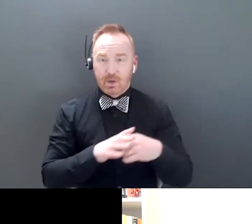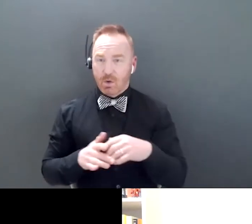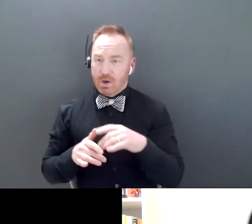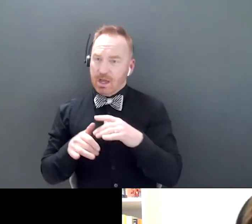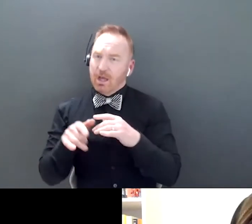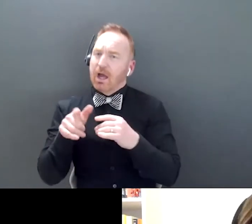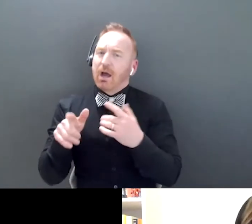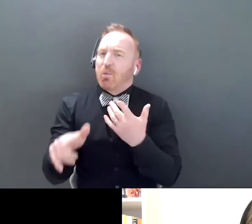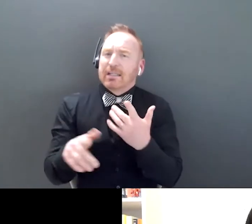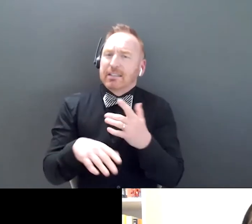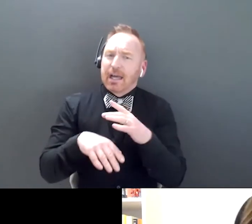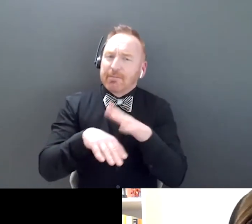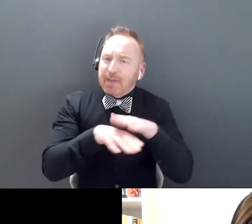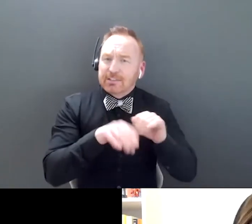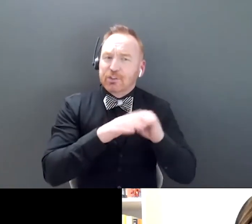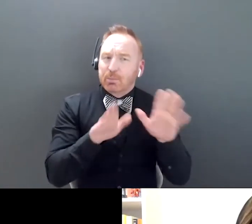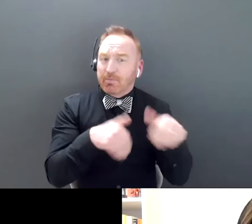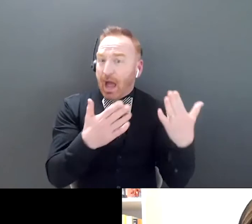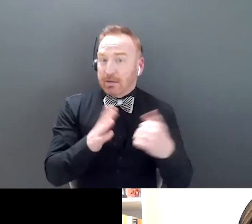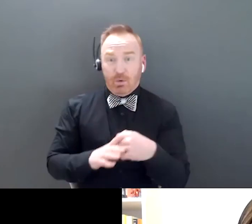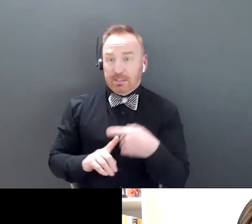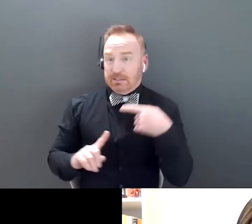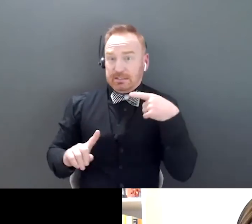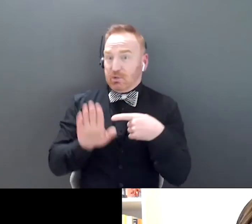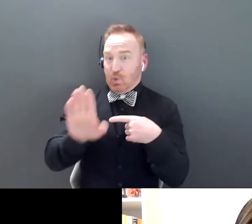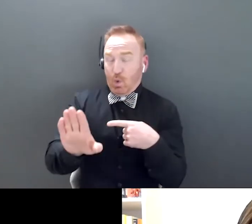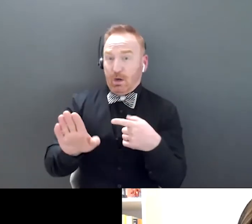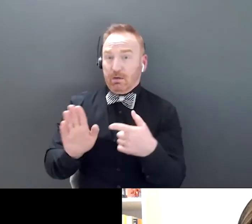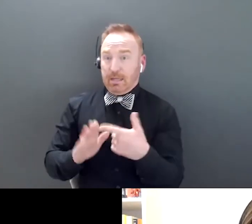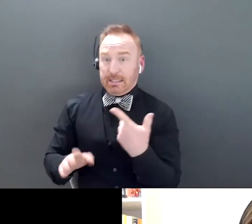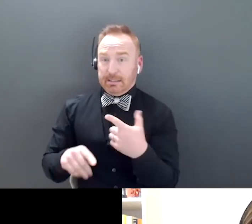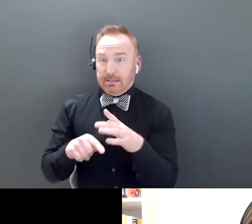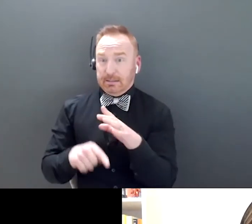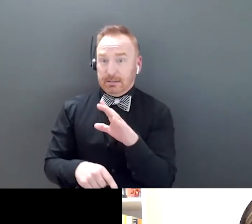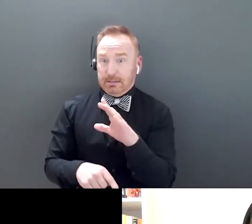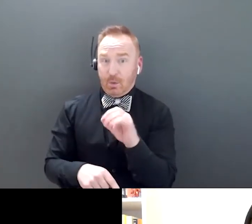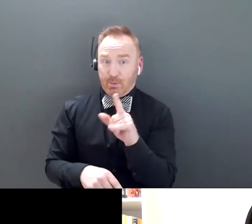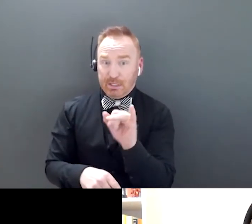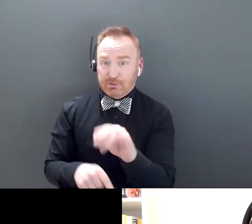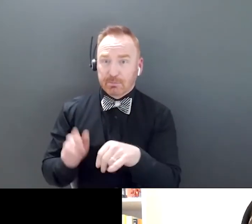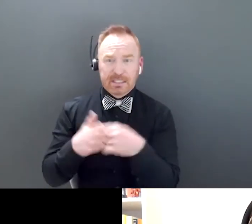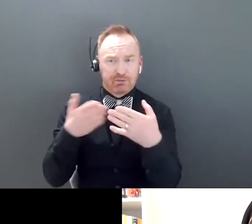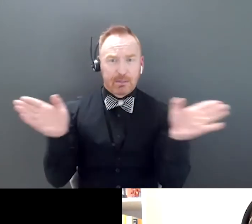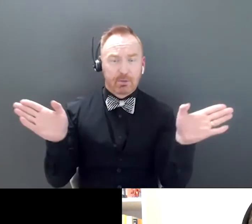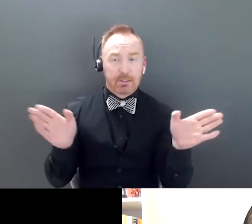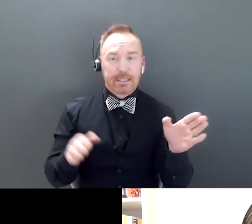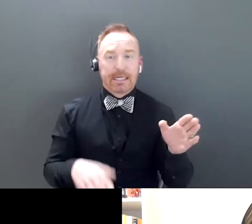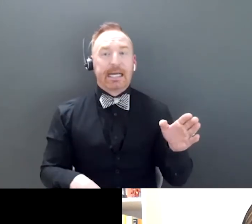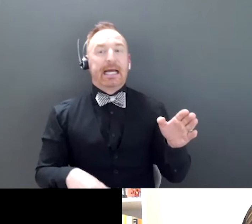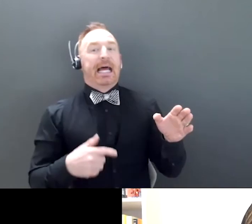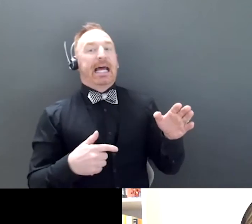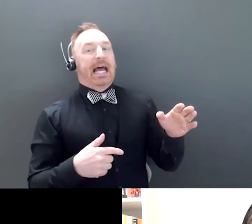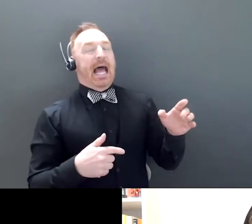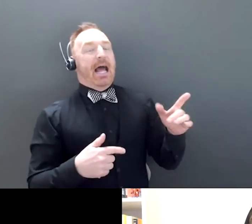practices? And so you don't have to talk specifically about your corporation, but maybe just more generally. Look, I'm going to say something a little